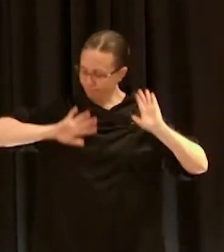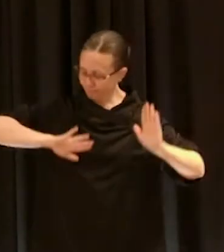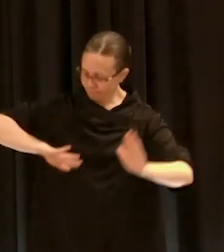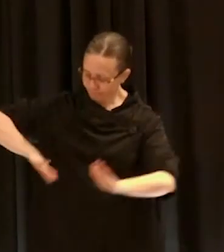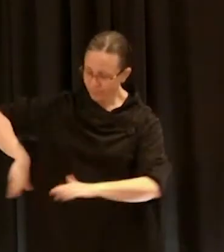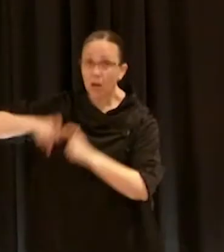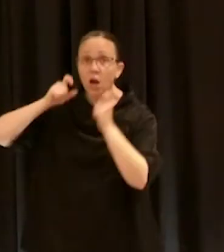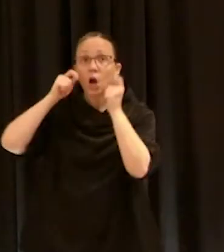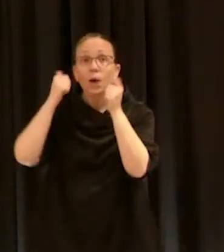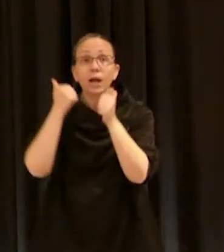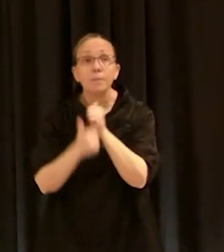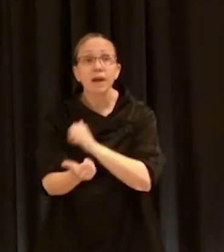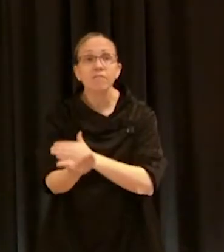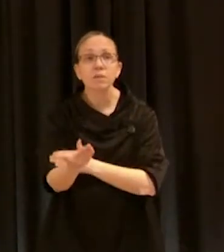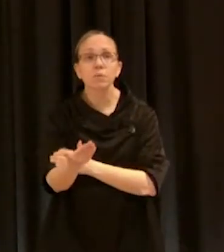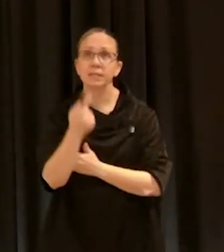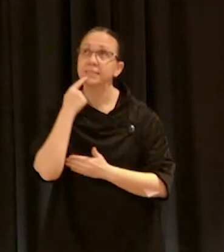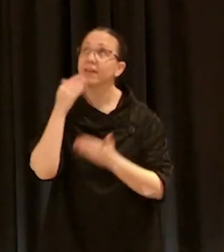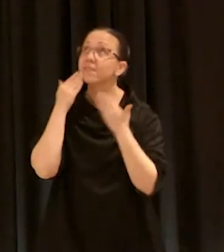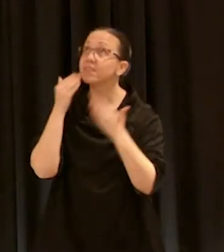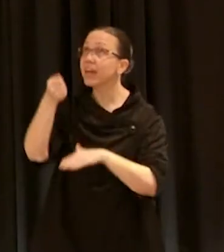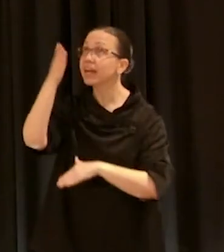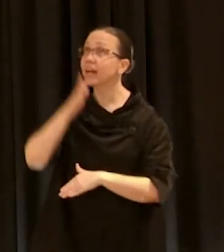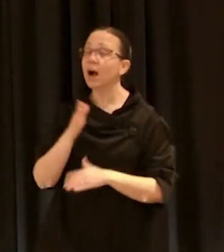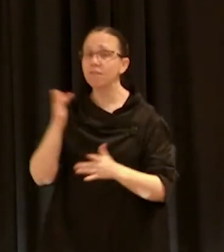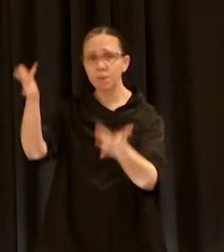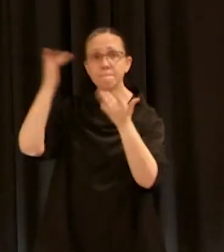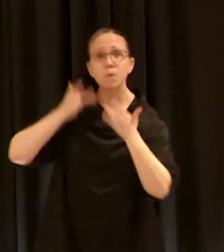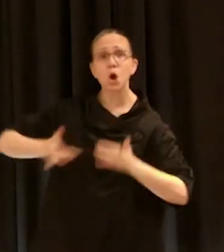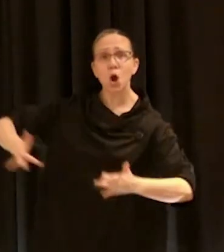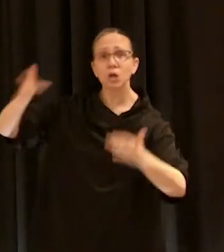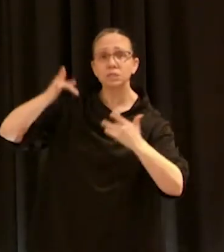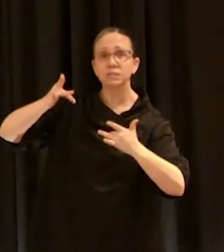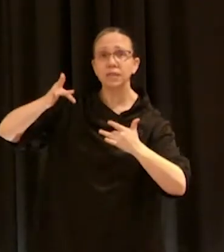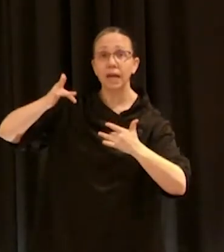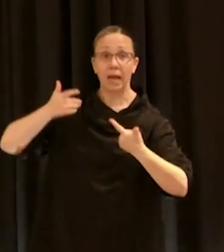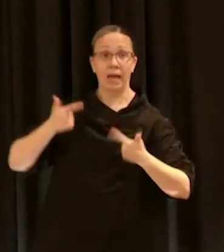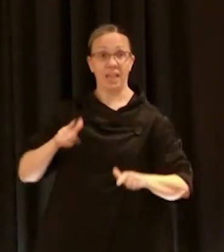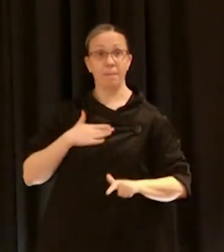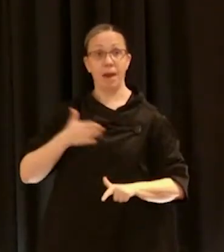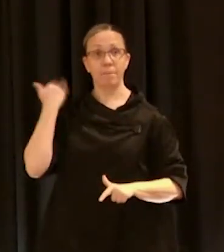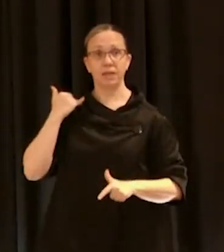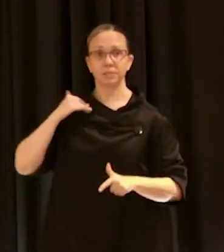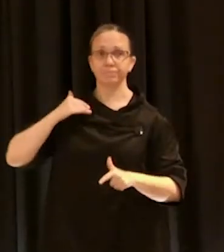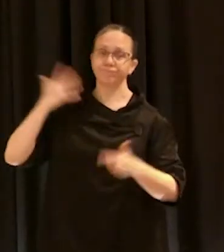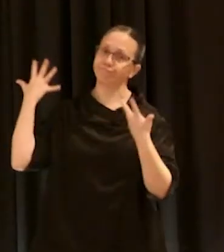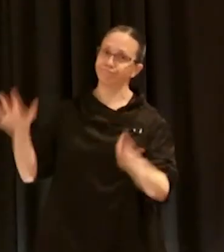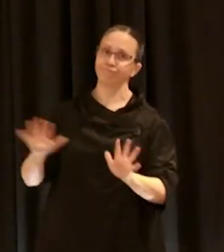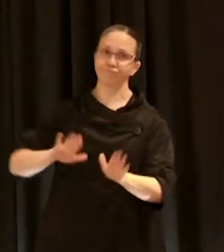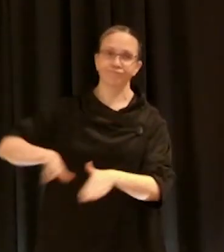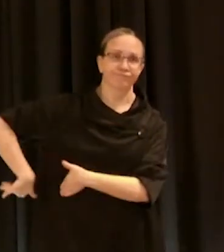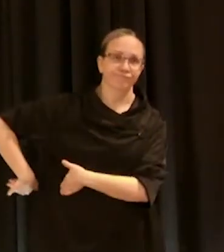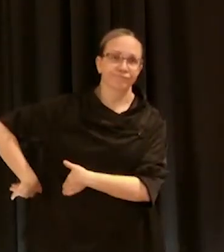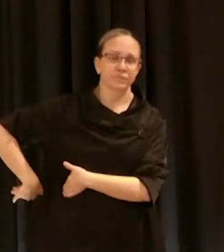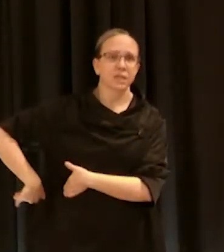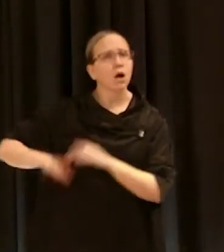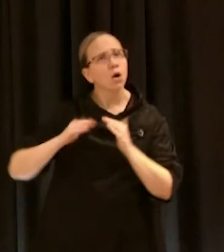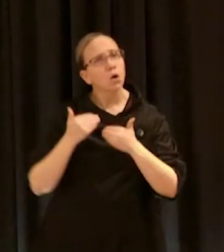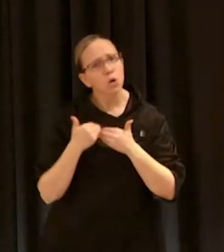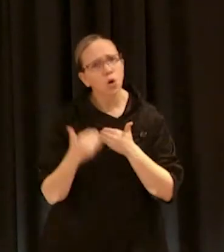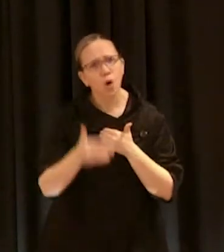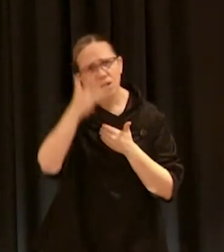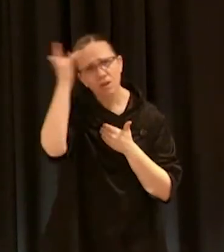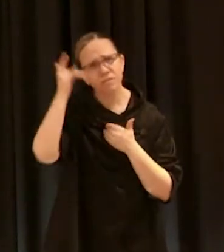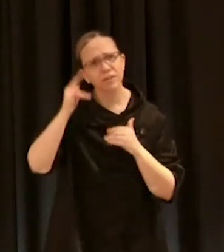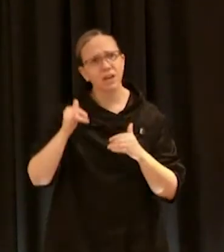I wake up every morning and I say, thank God for mercy, and I let the past be the past. You need to go ahead and forget all